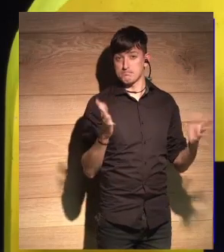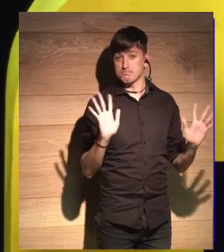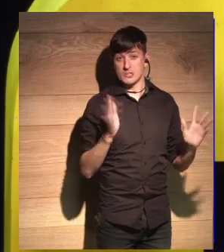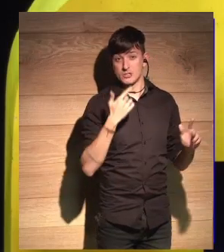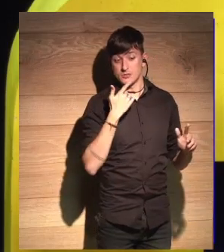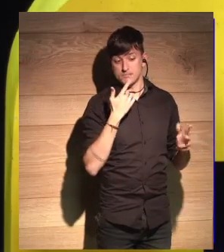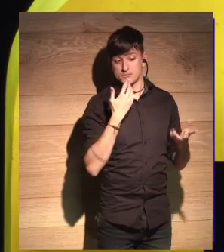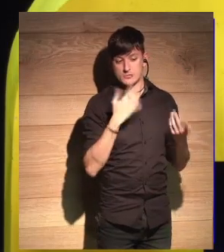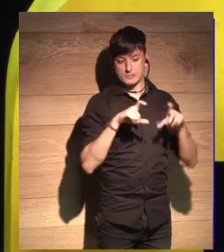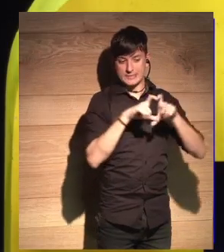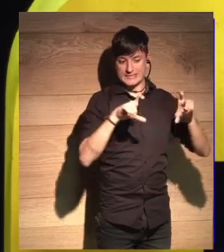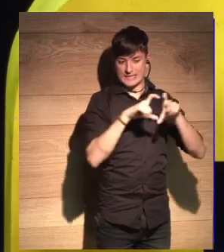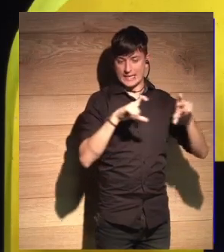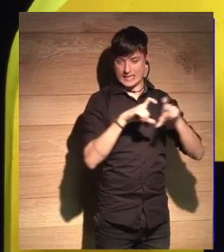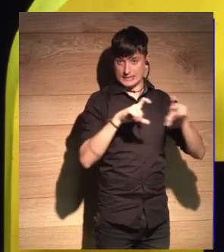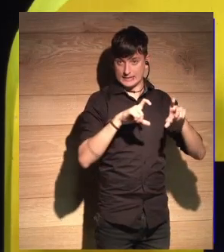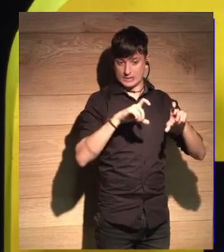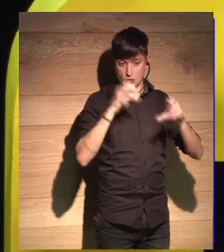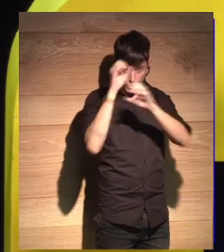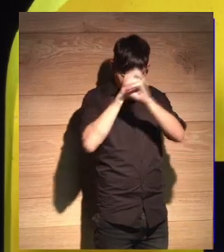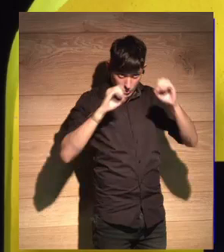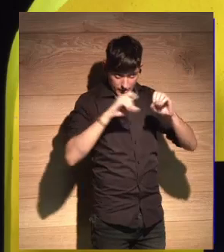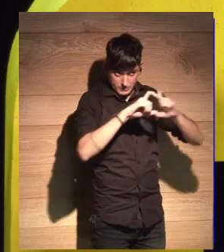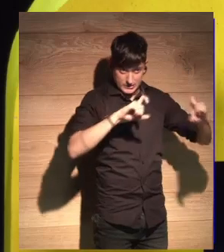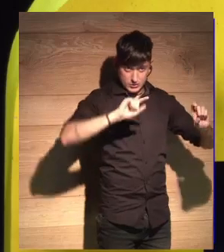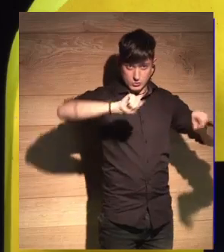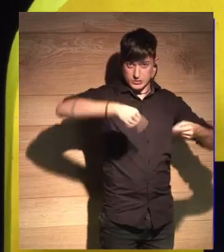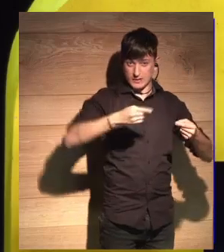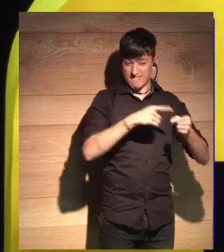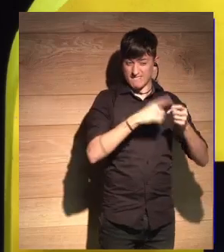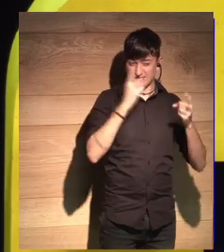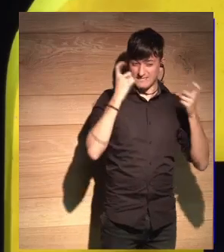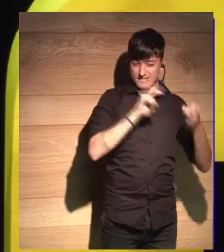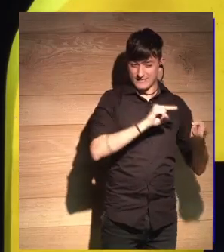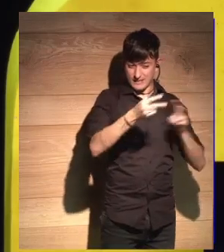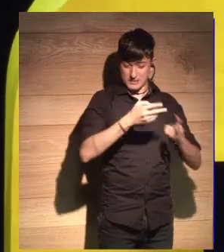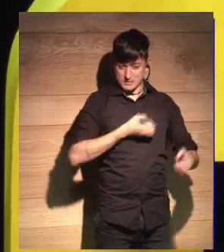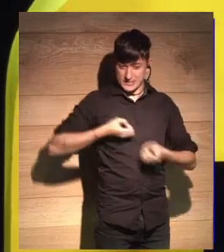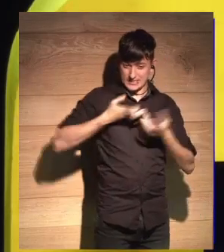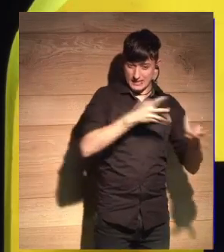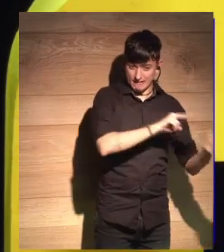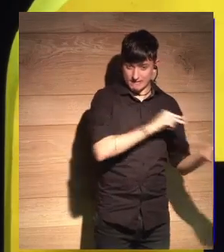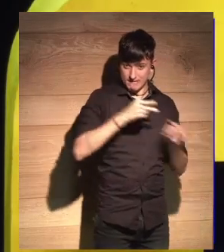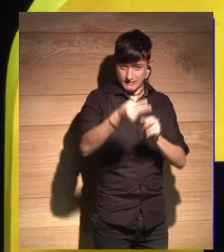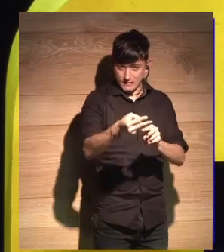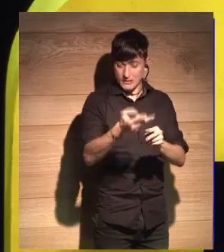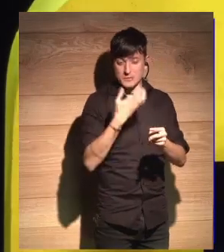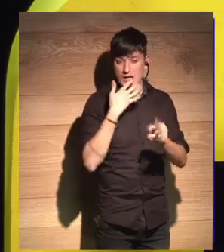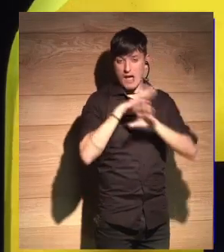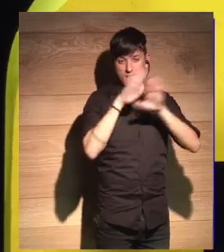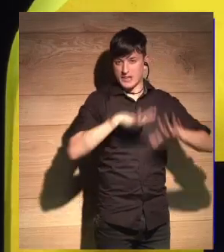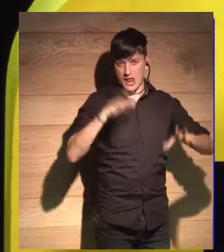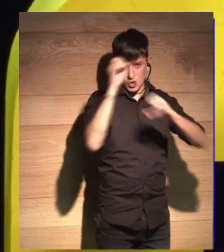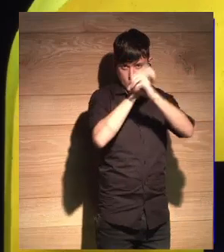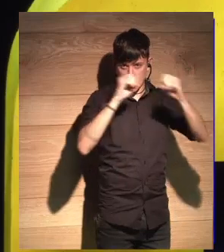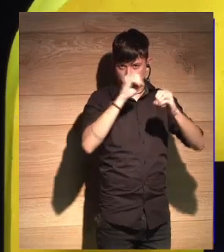marketing campaign about Google being calm. They used the words. Calm Google. Now you